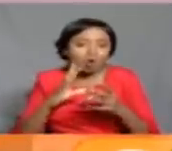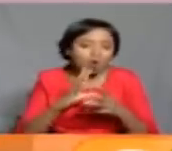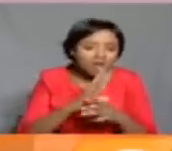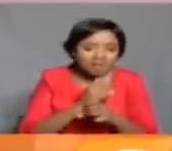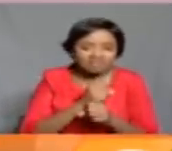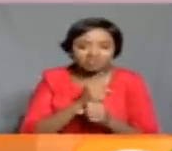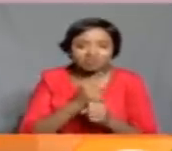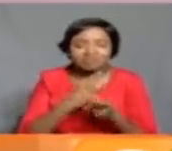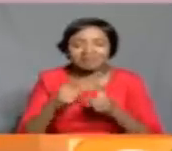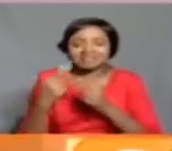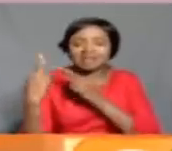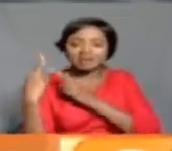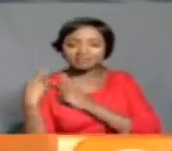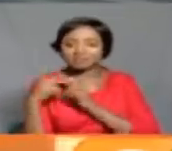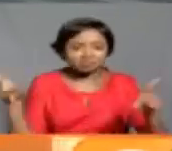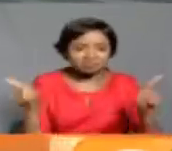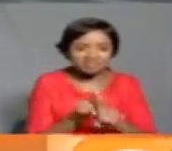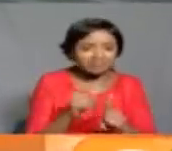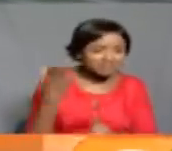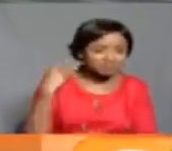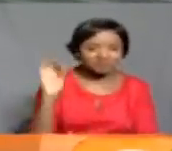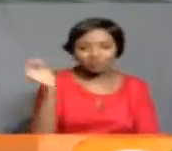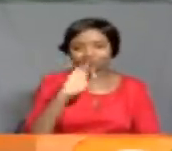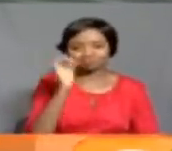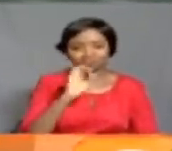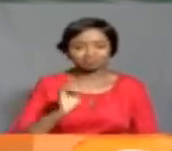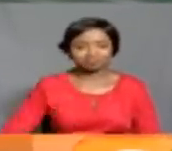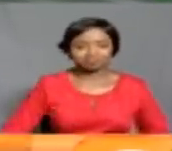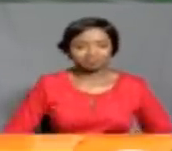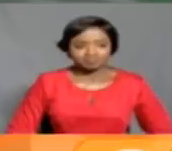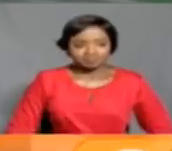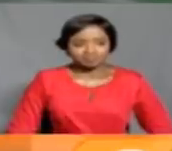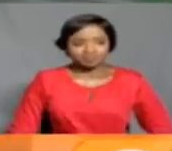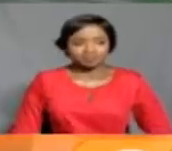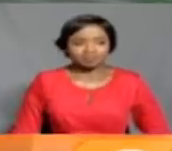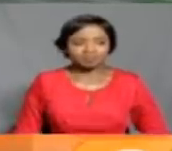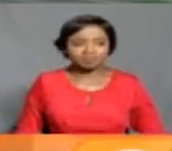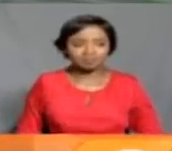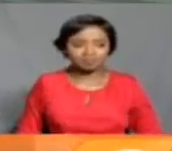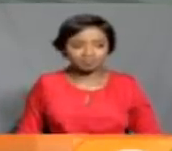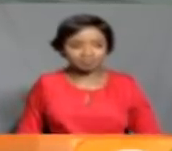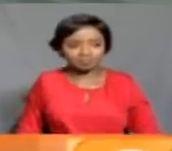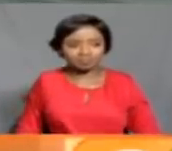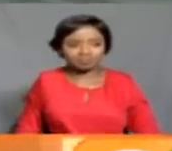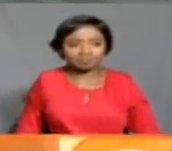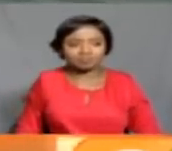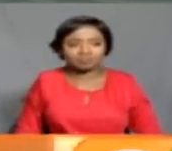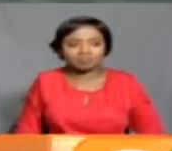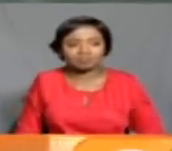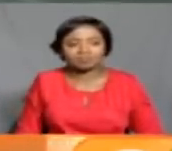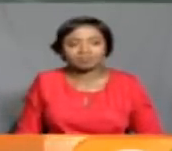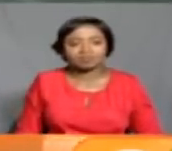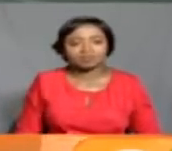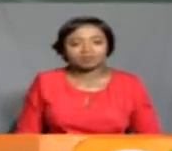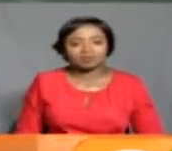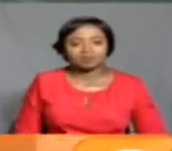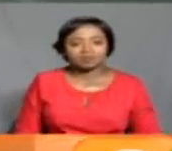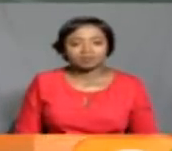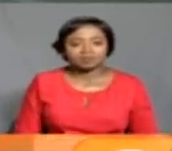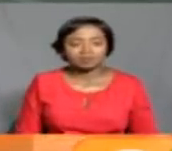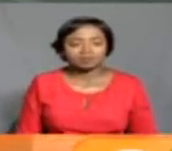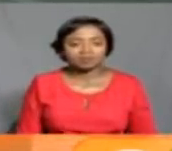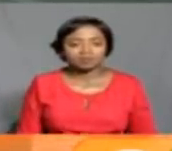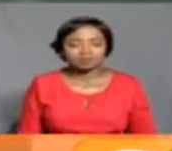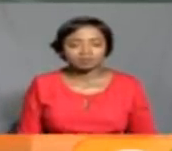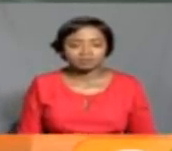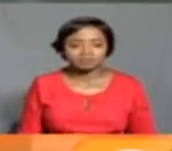were playing on that particular day. So very interesting. I'm confused. So are they suspended or not? What are they asking for? The one thing, and this